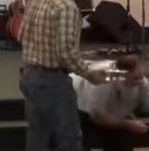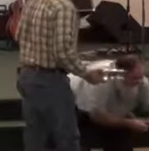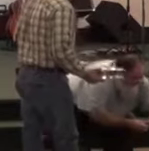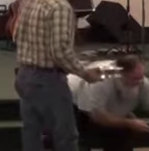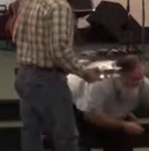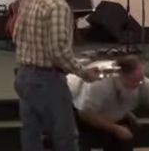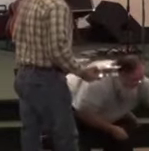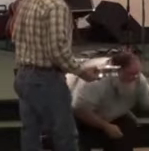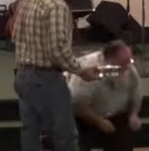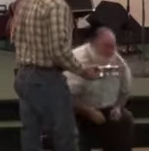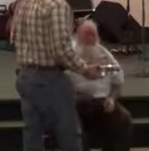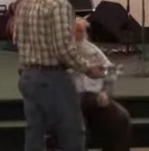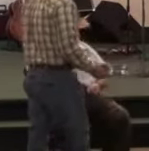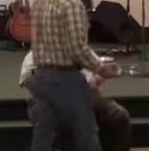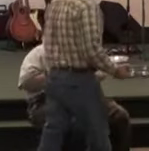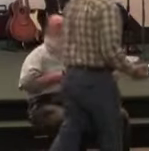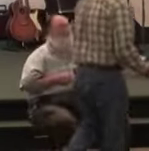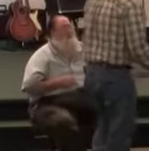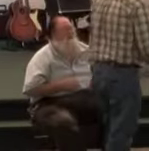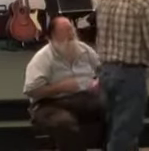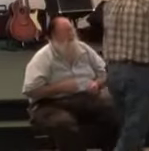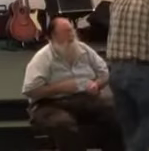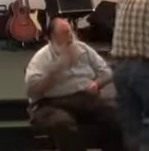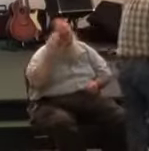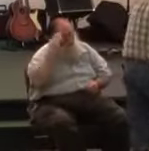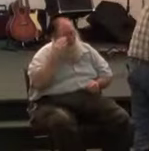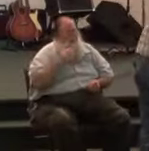guard and learn and grow in Jesus.